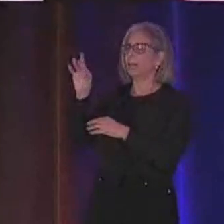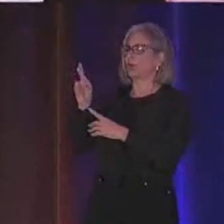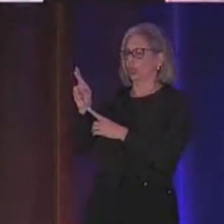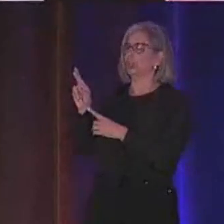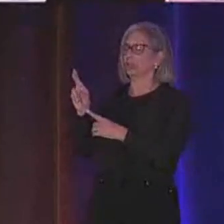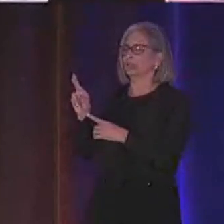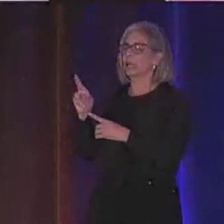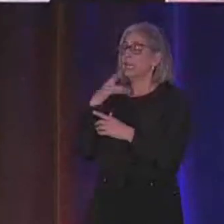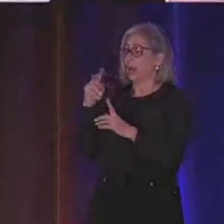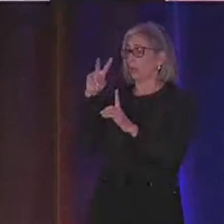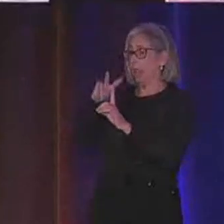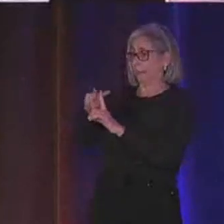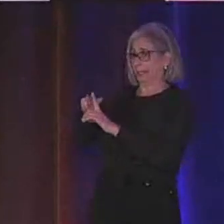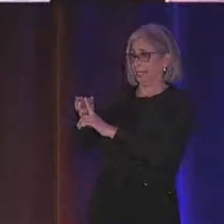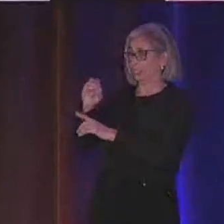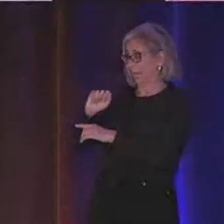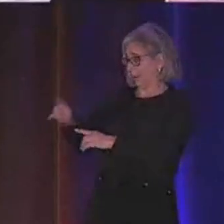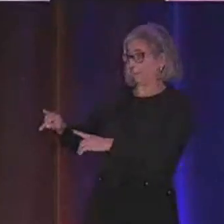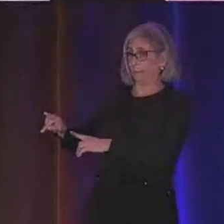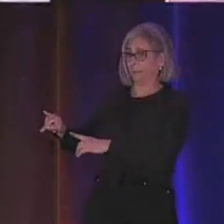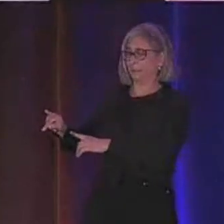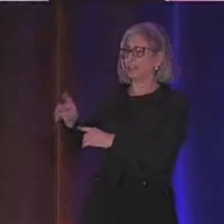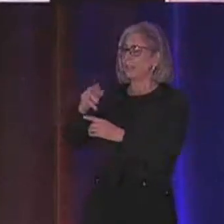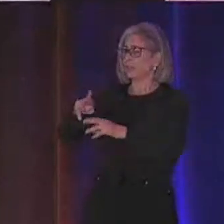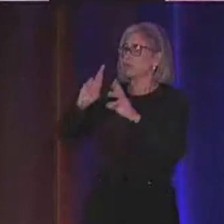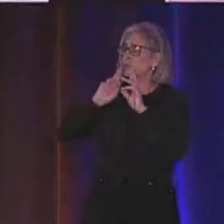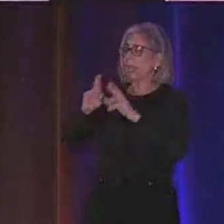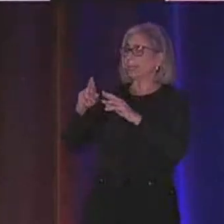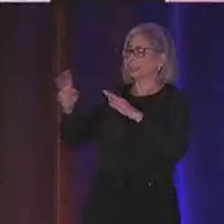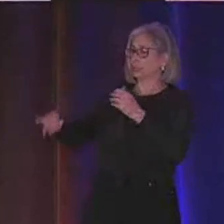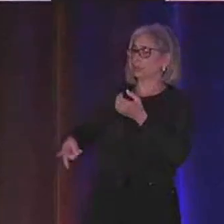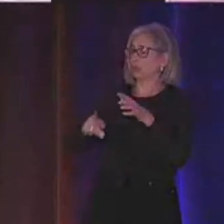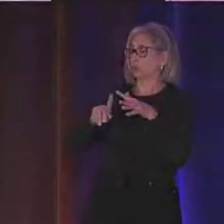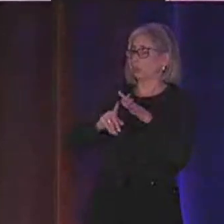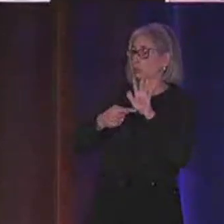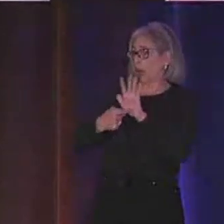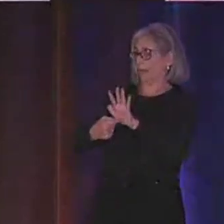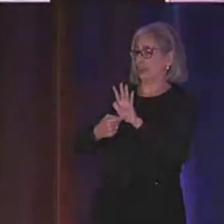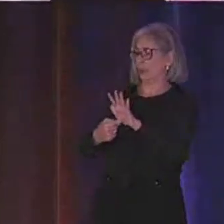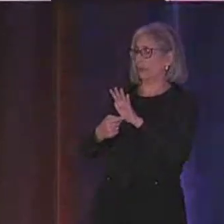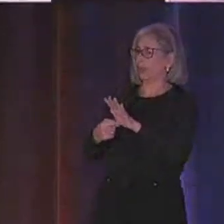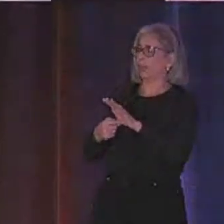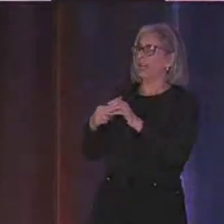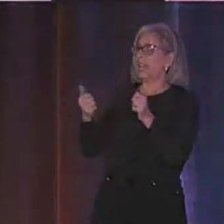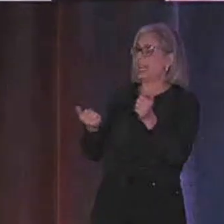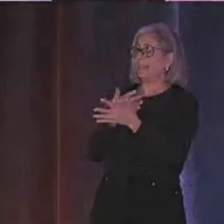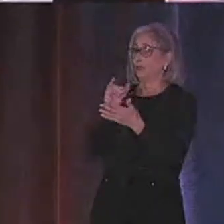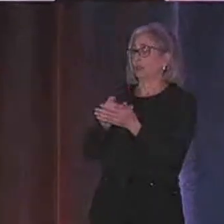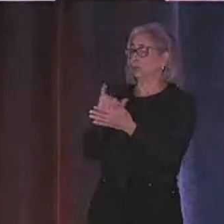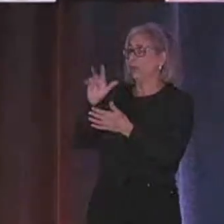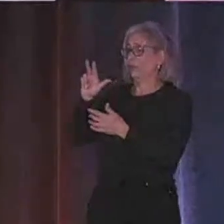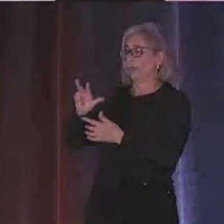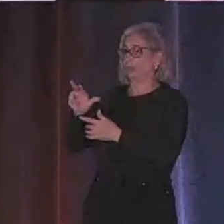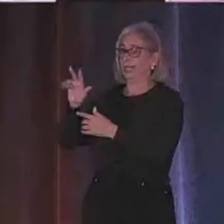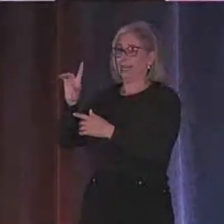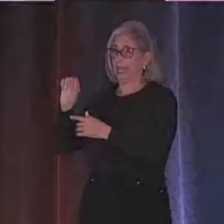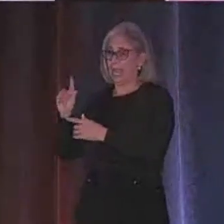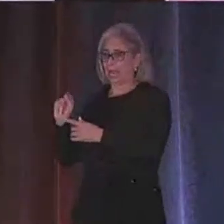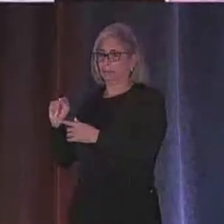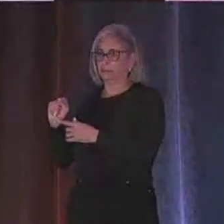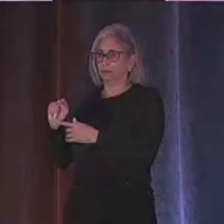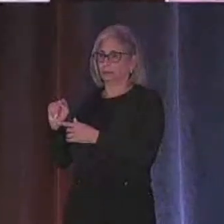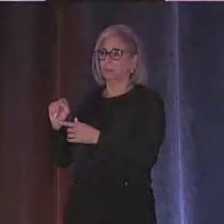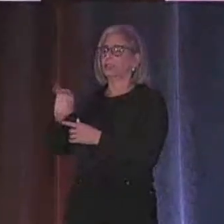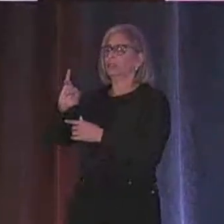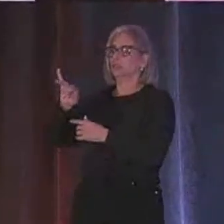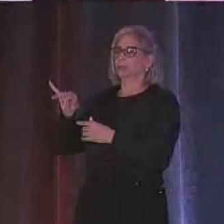objects in our application. It is the React renderer for Three.js, so anything you can do with Three.js, you can do with React 3 Fiber.